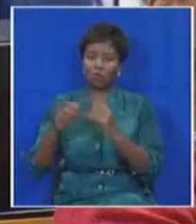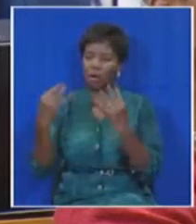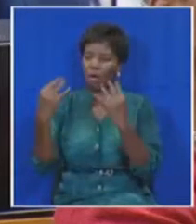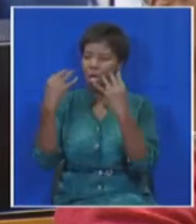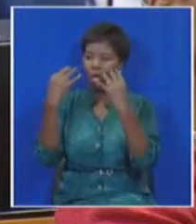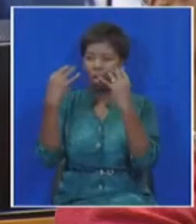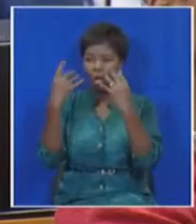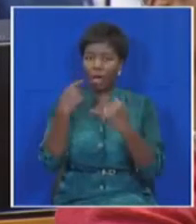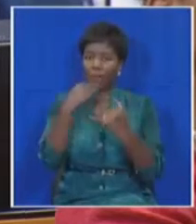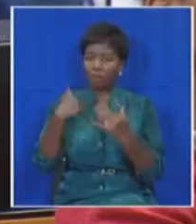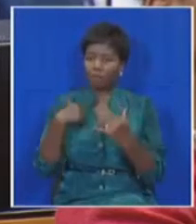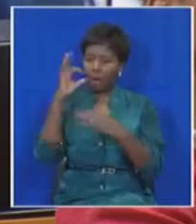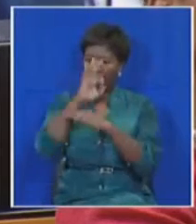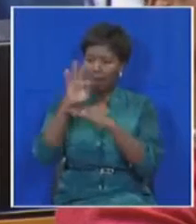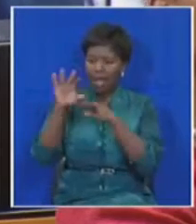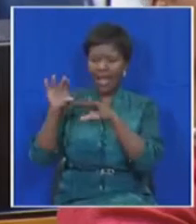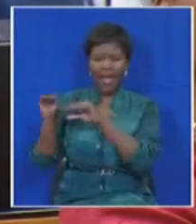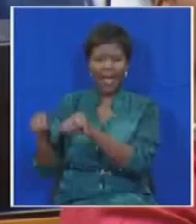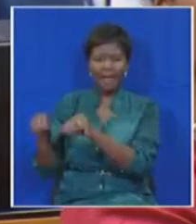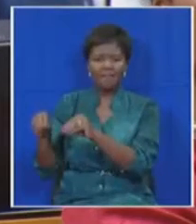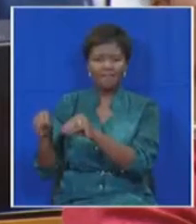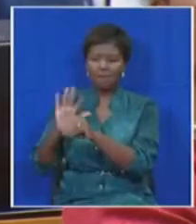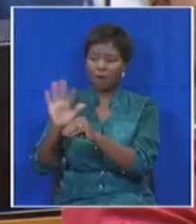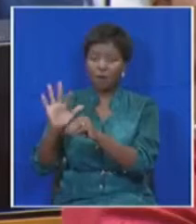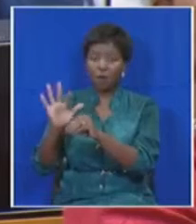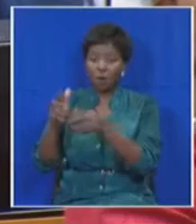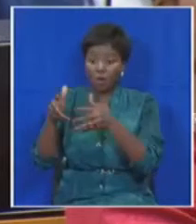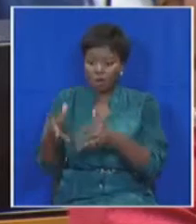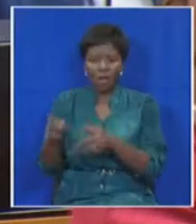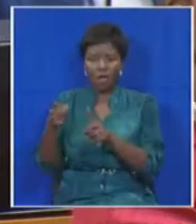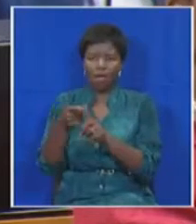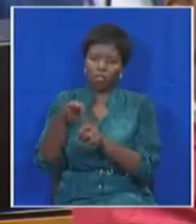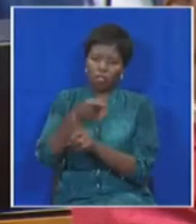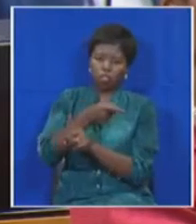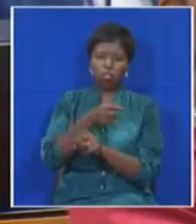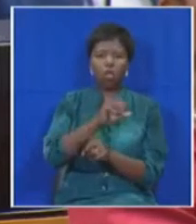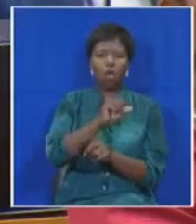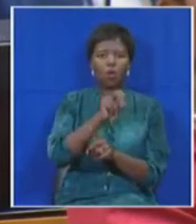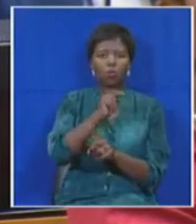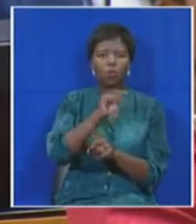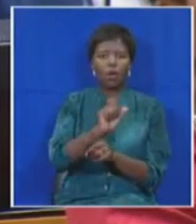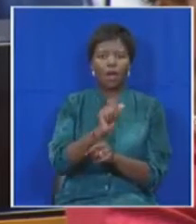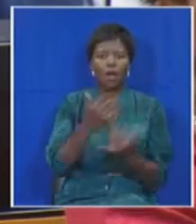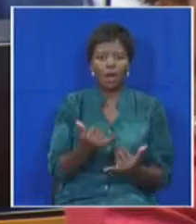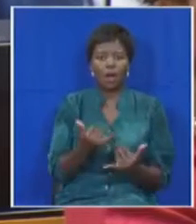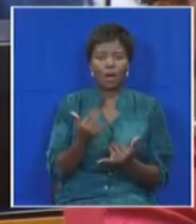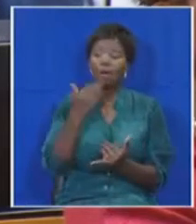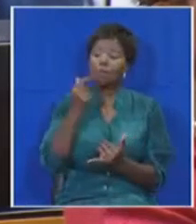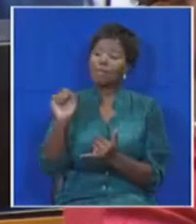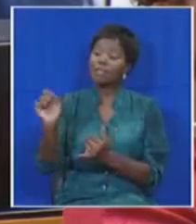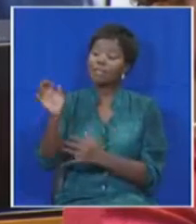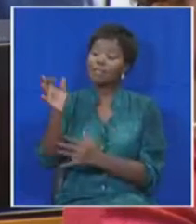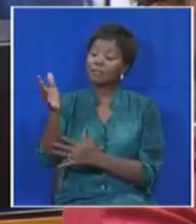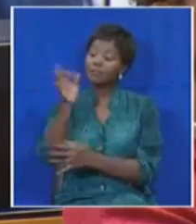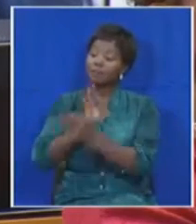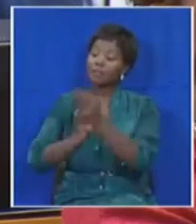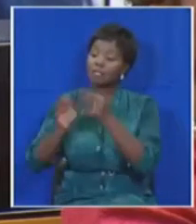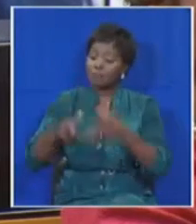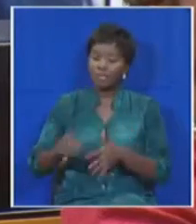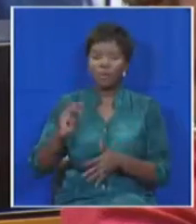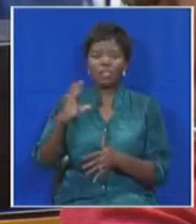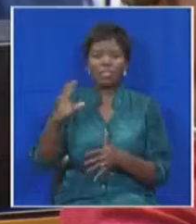that they've got a plan. Honourable, outside the State of the Nation. Honourable, let them tell us about their plan in the Western please Cape